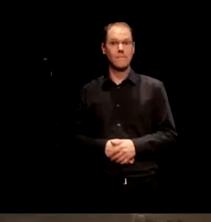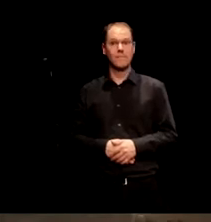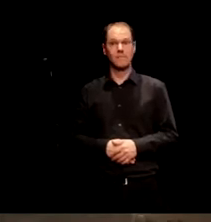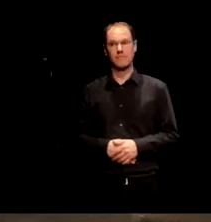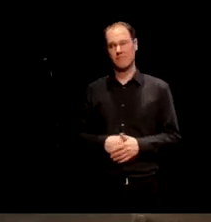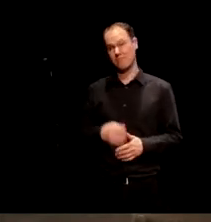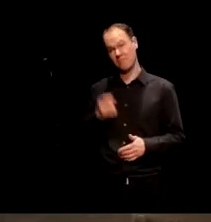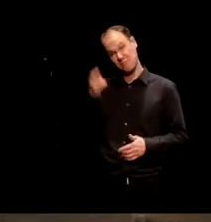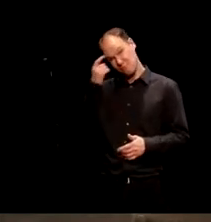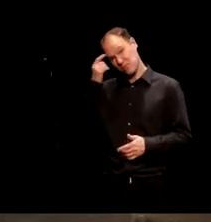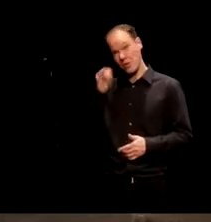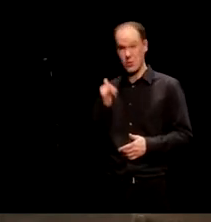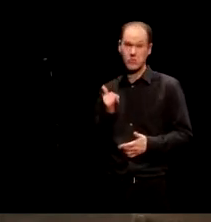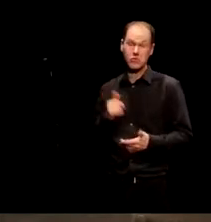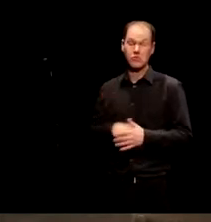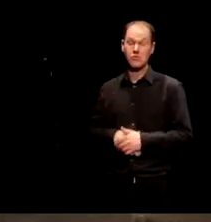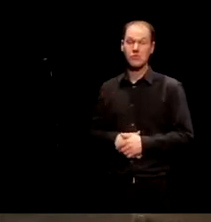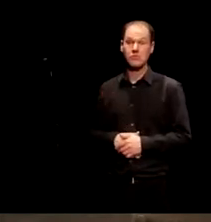I suppose so.